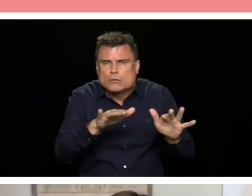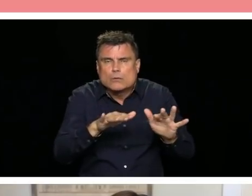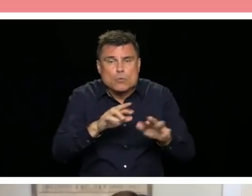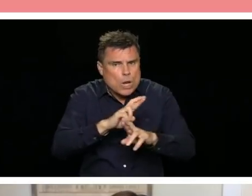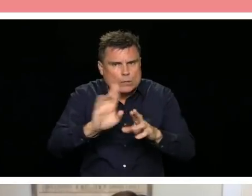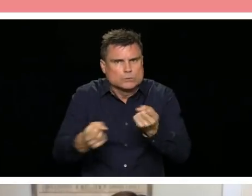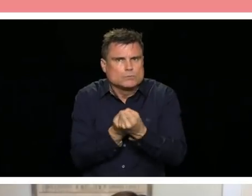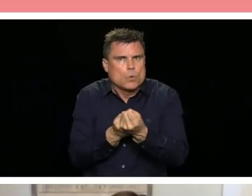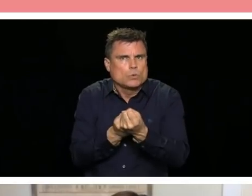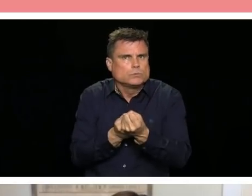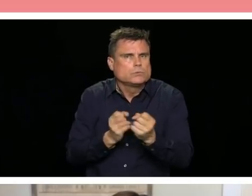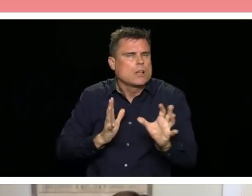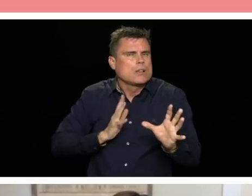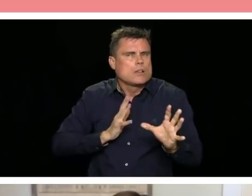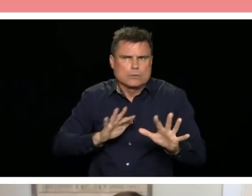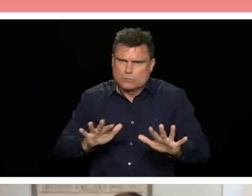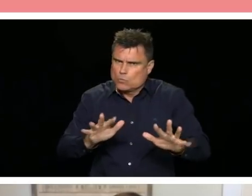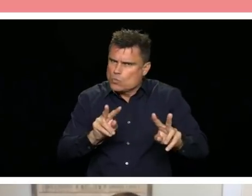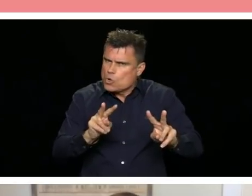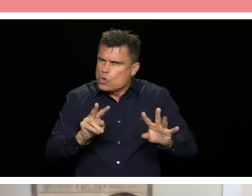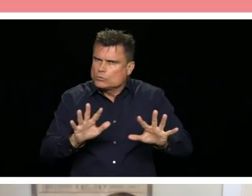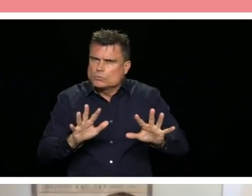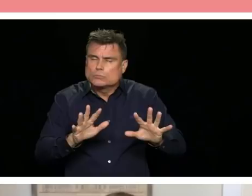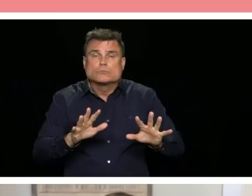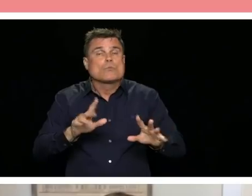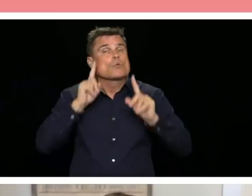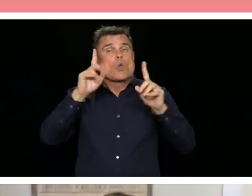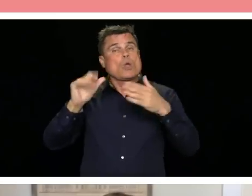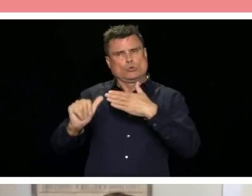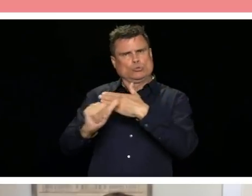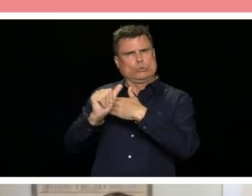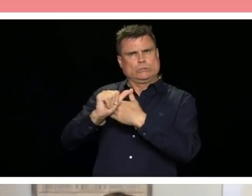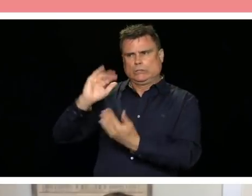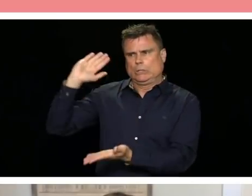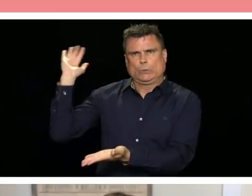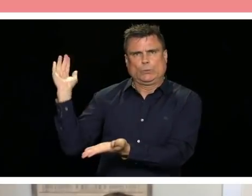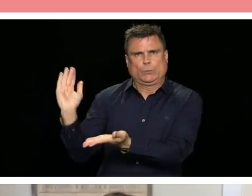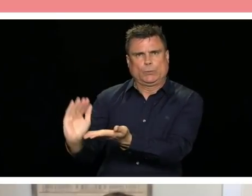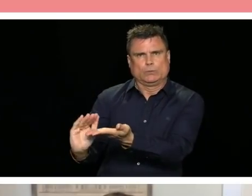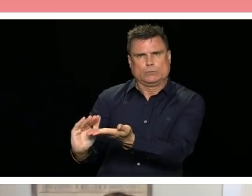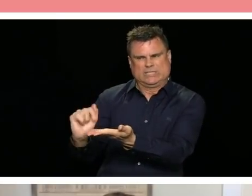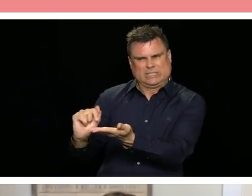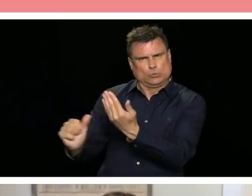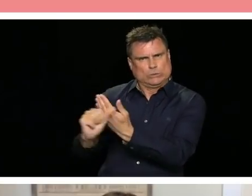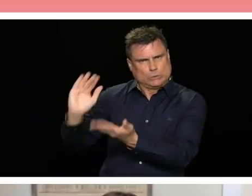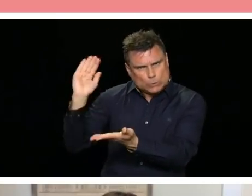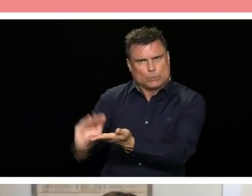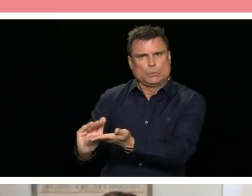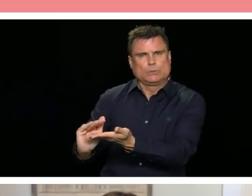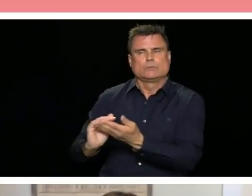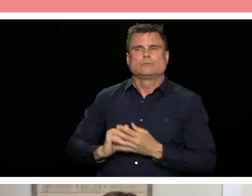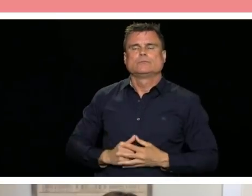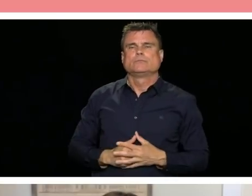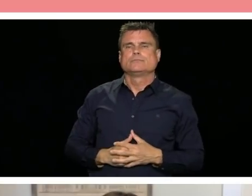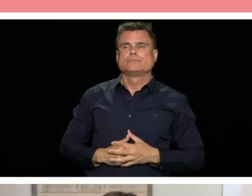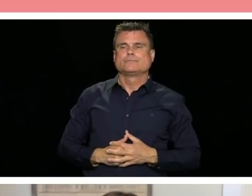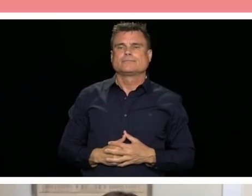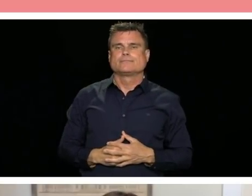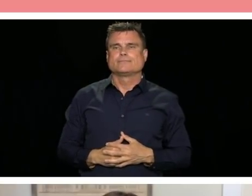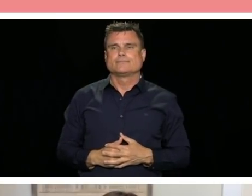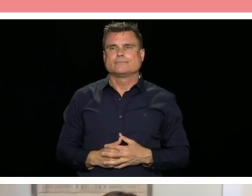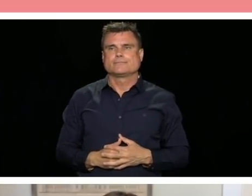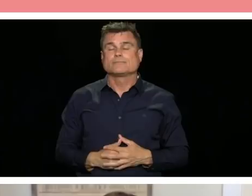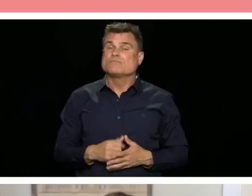The next question one should ask is the place where my child is going or where